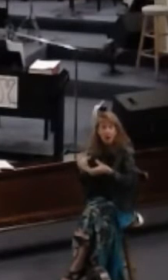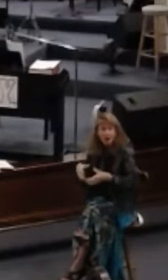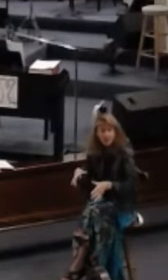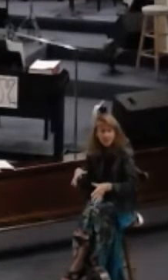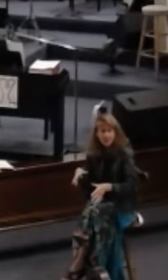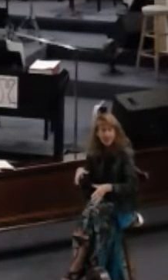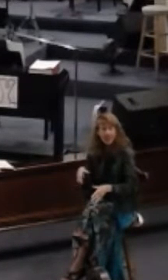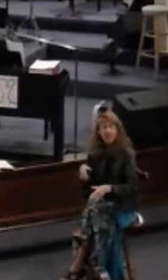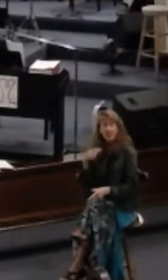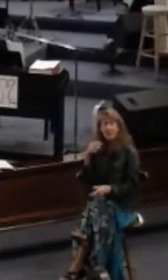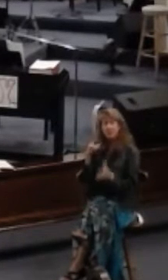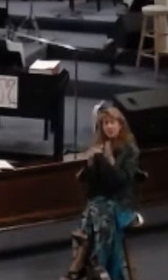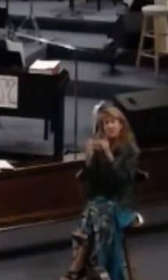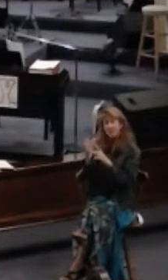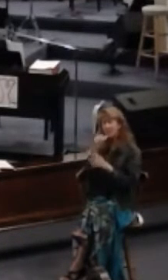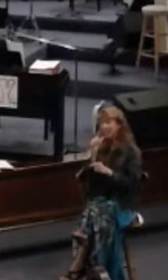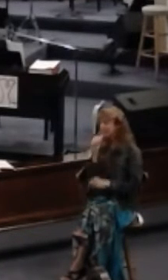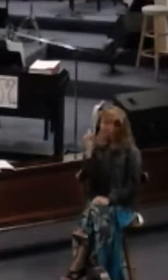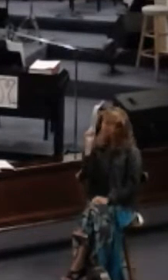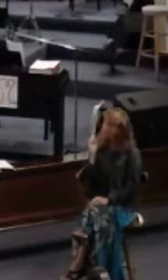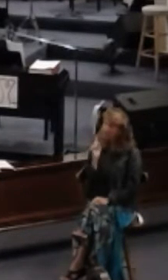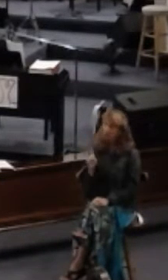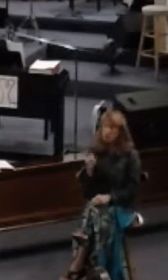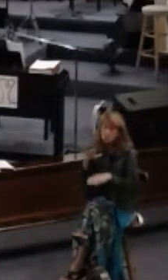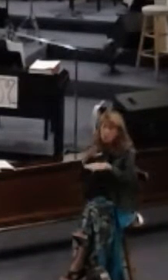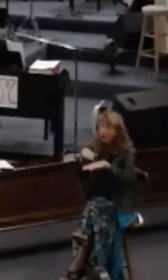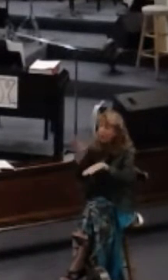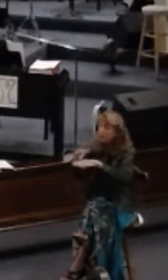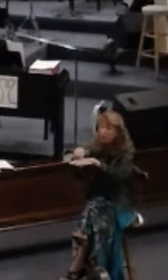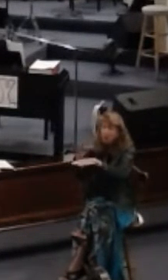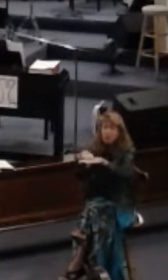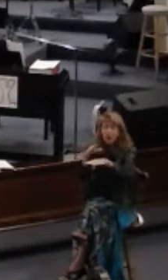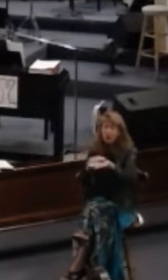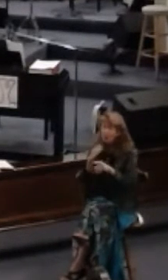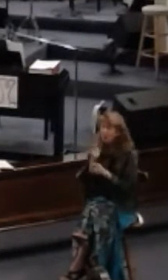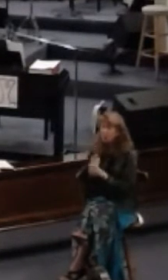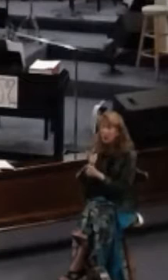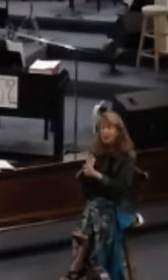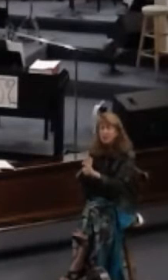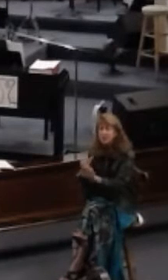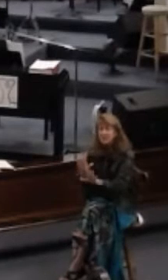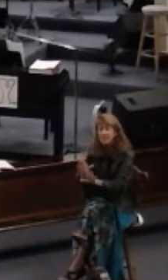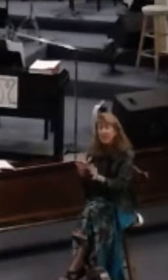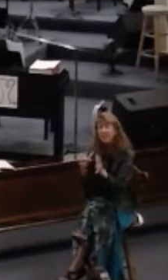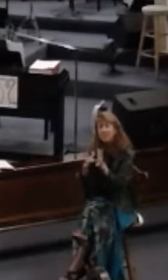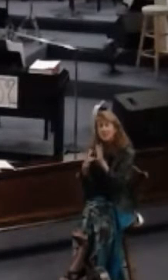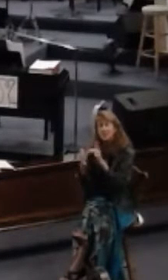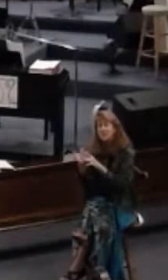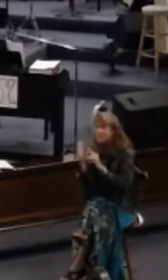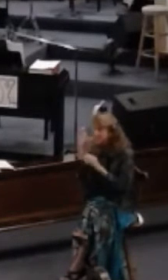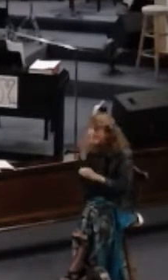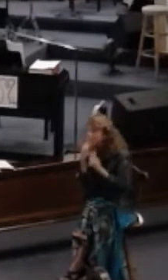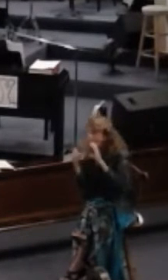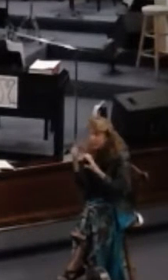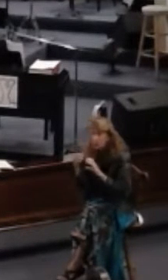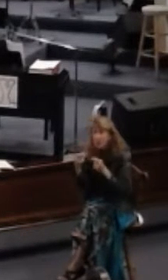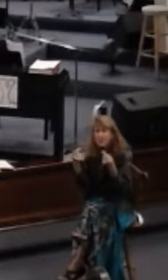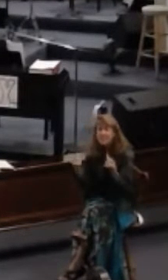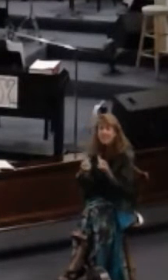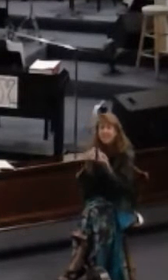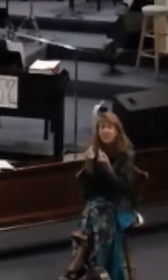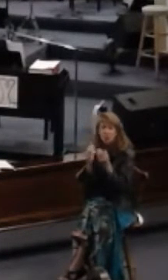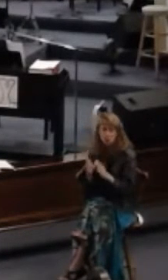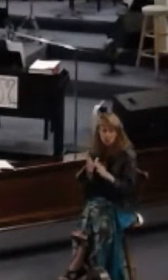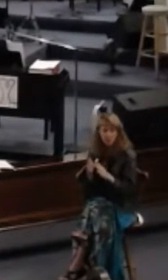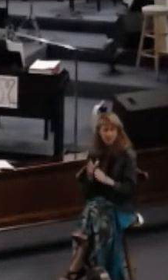said, I have not come to call the righteous, but sinners to repentance. Jesus never went after rich